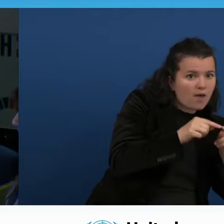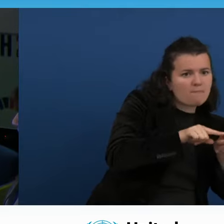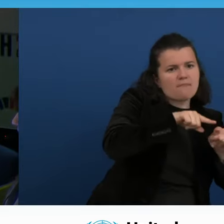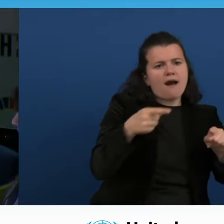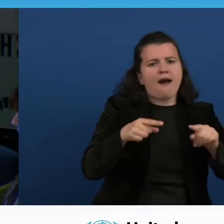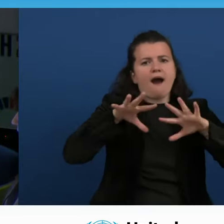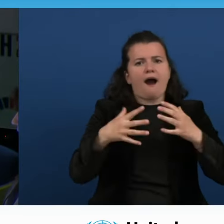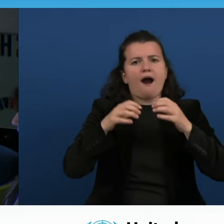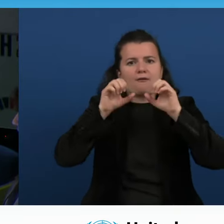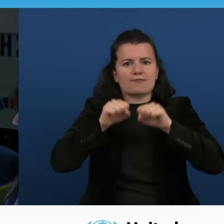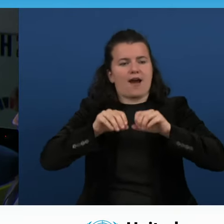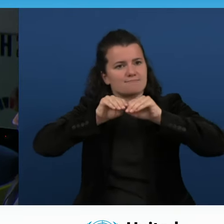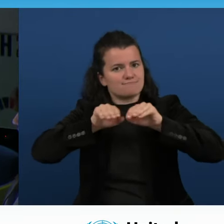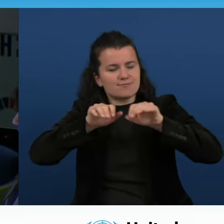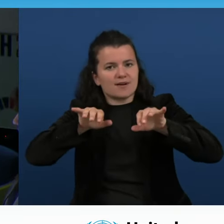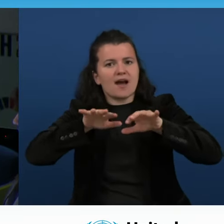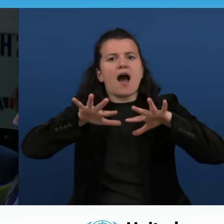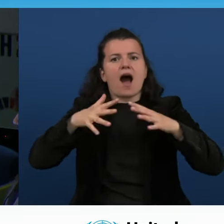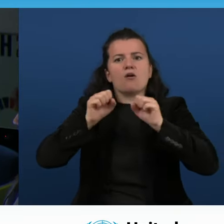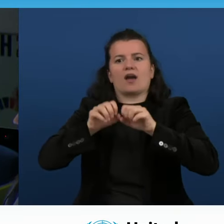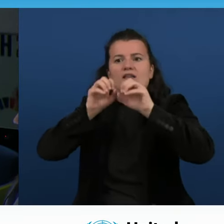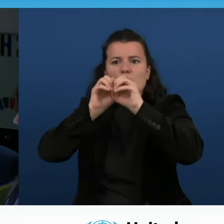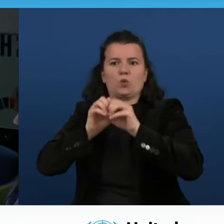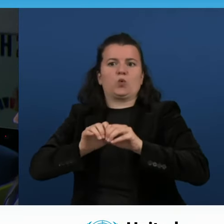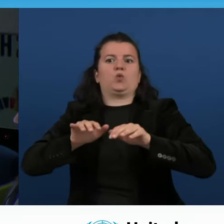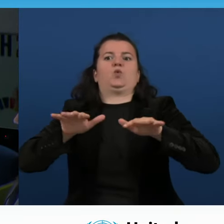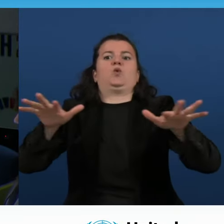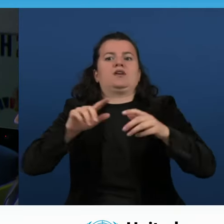of 4 million young people taking to the street